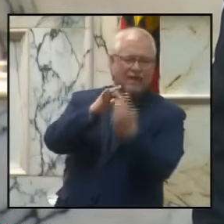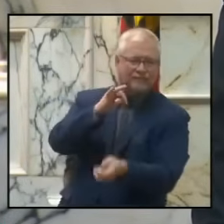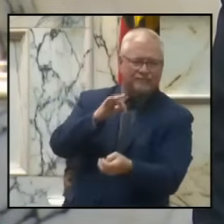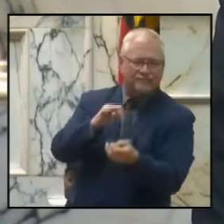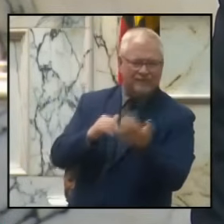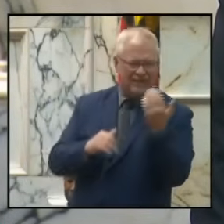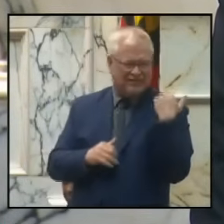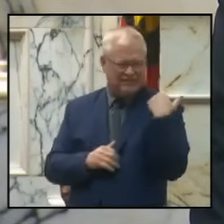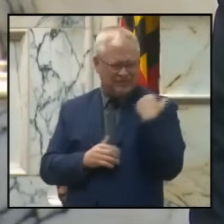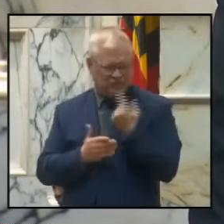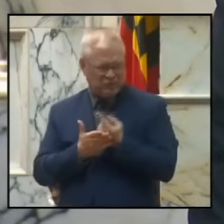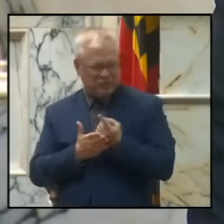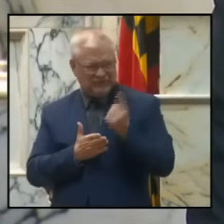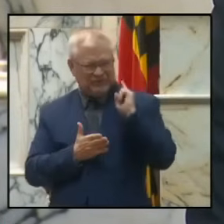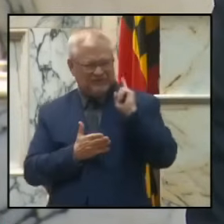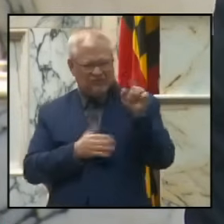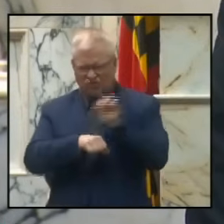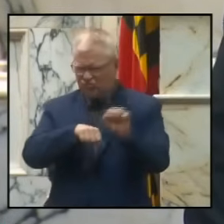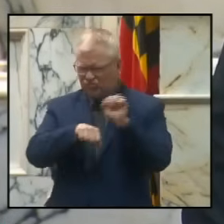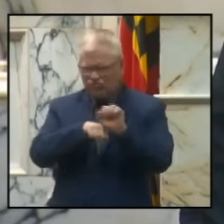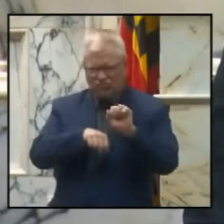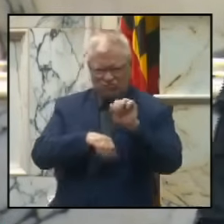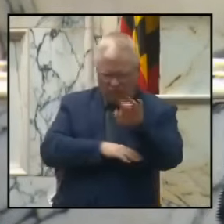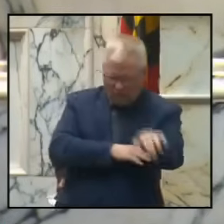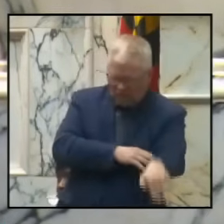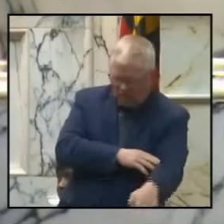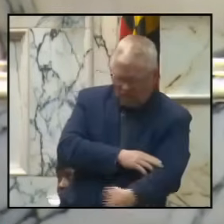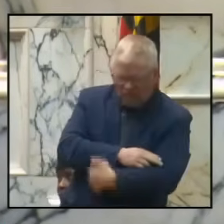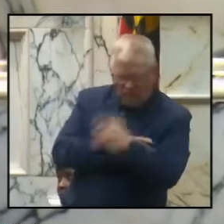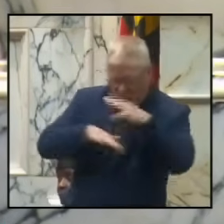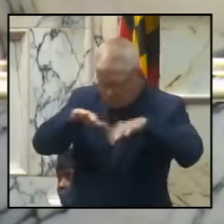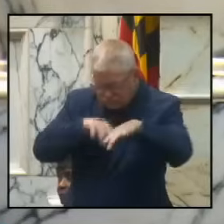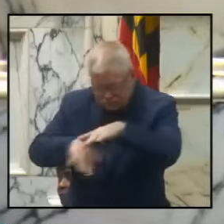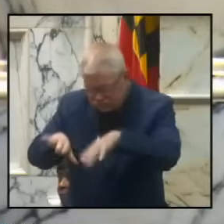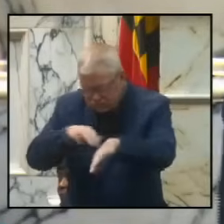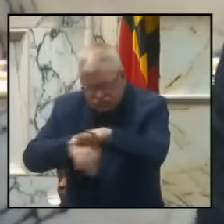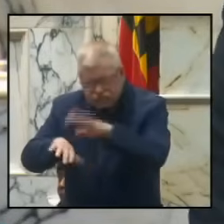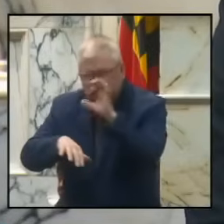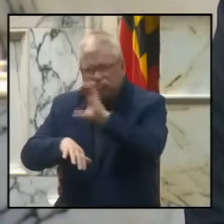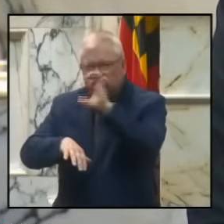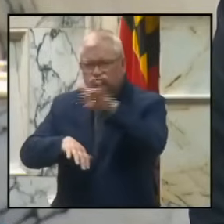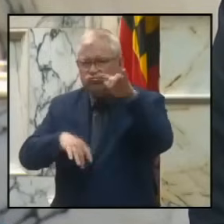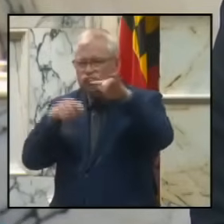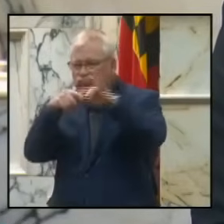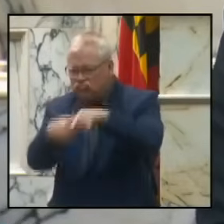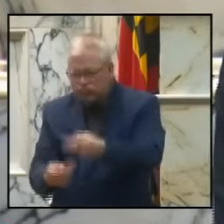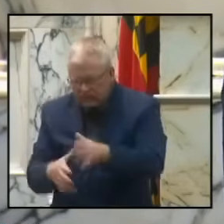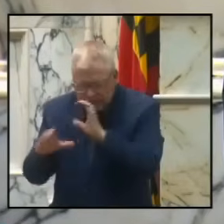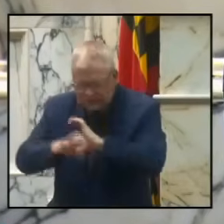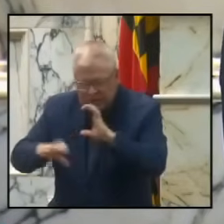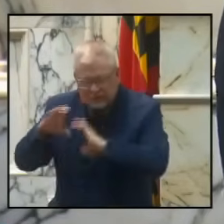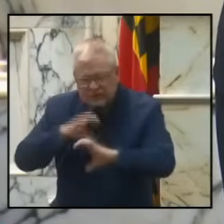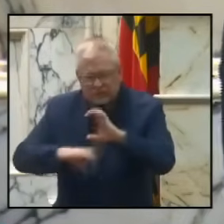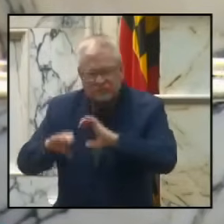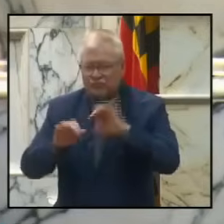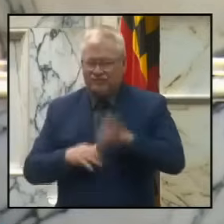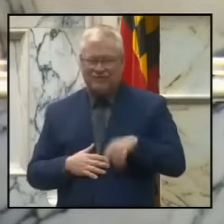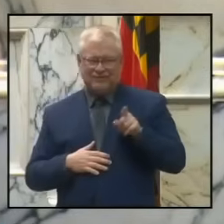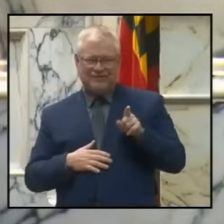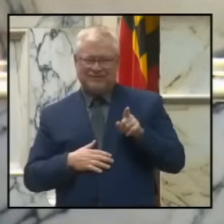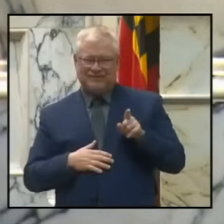night. It's the example of the people in this room who have helped to steer